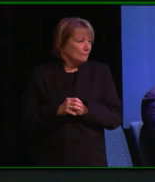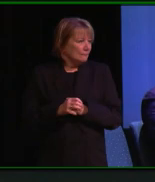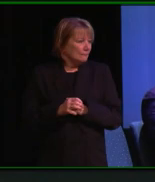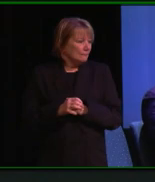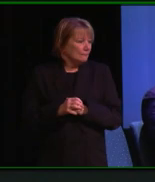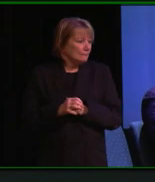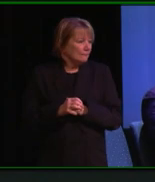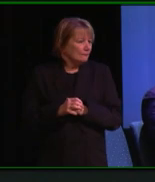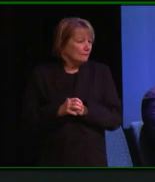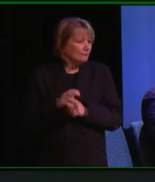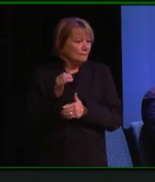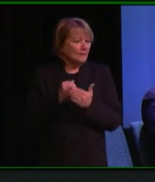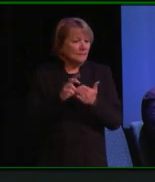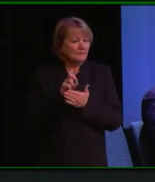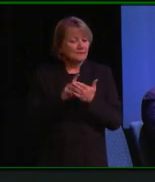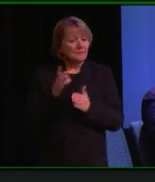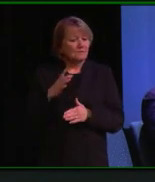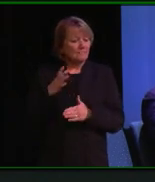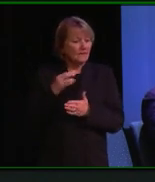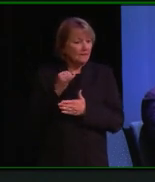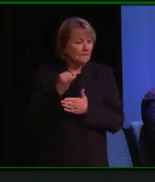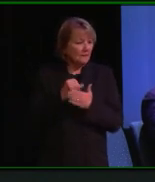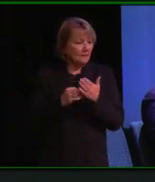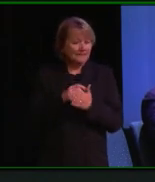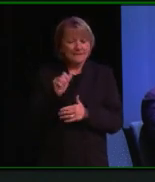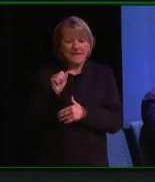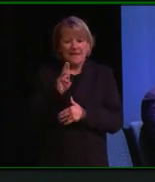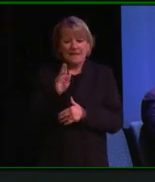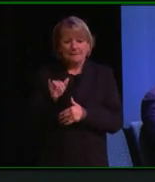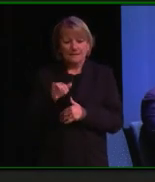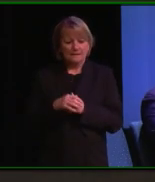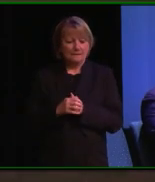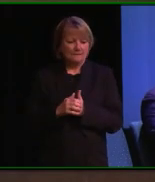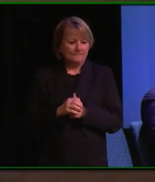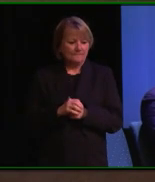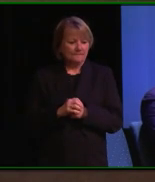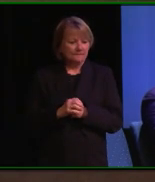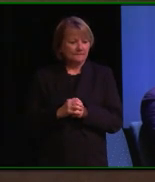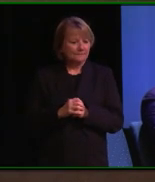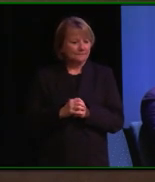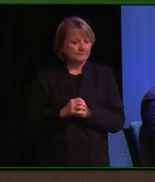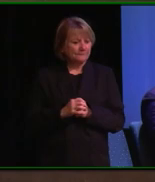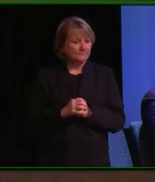The Art and Design Award, Fine Arts, goes to Abby Grundy.